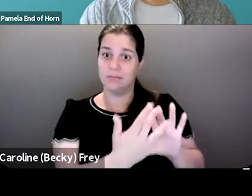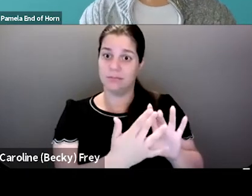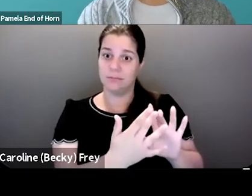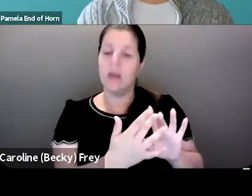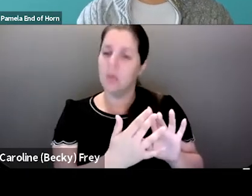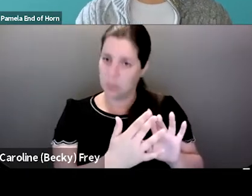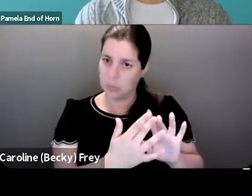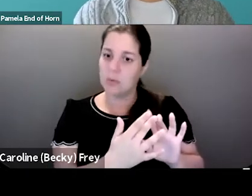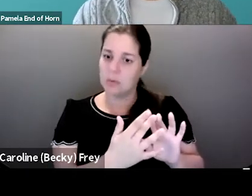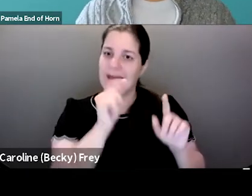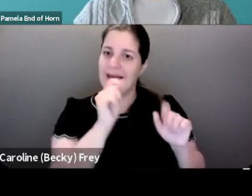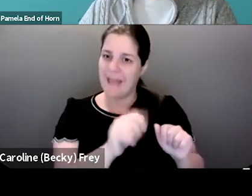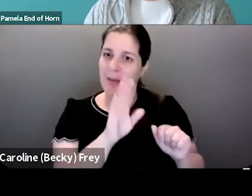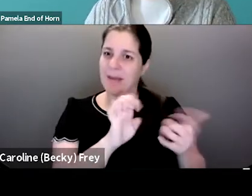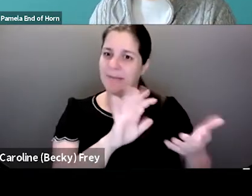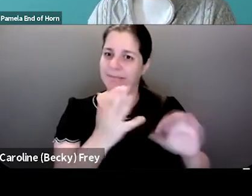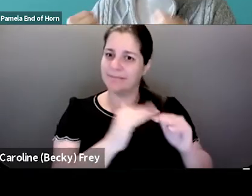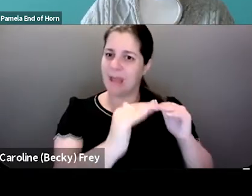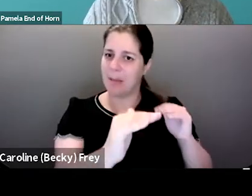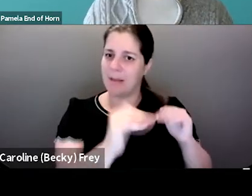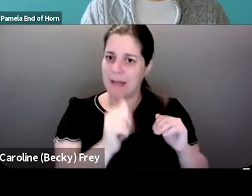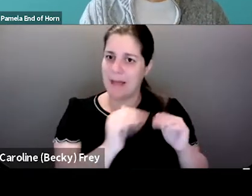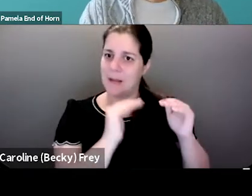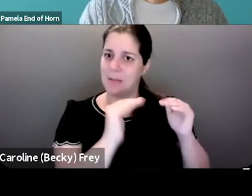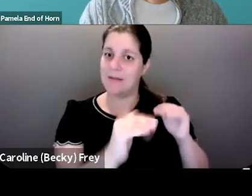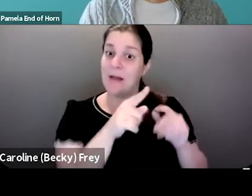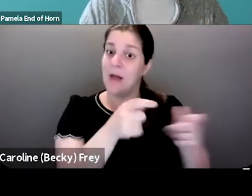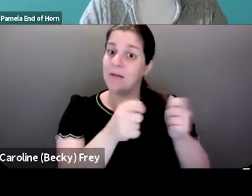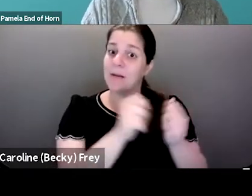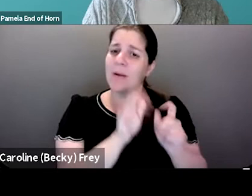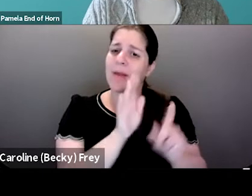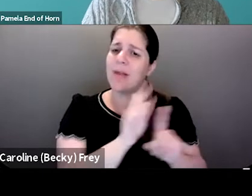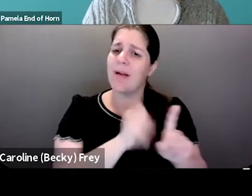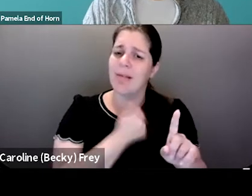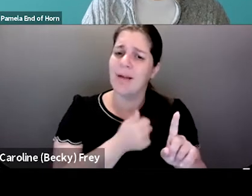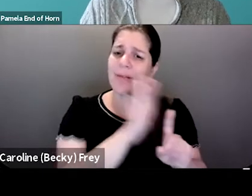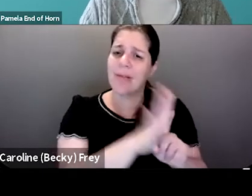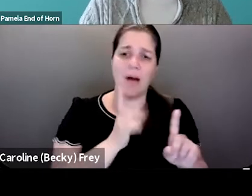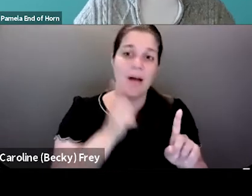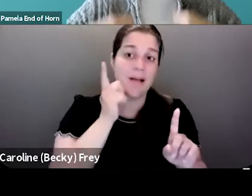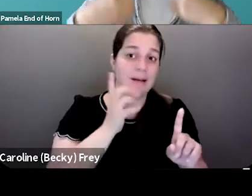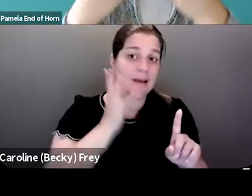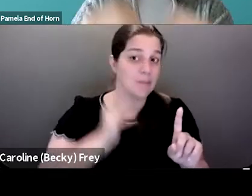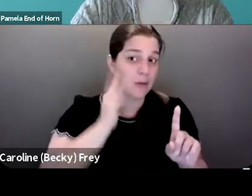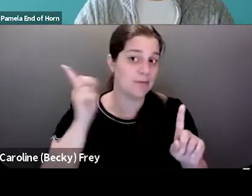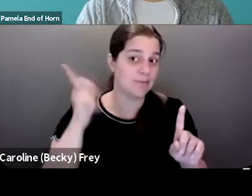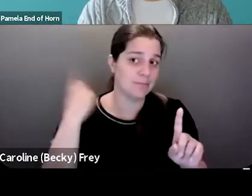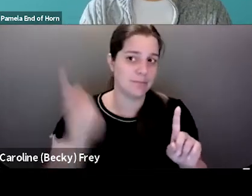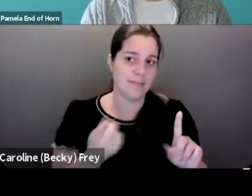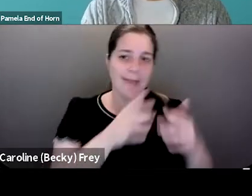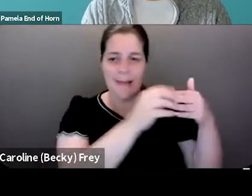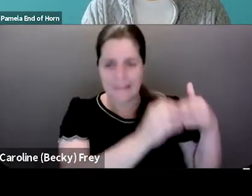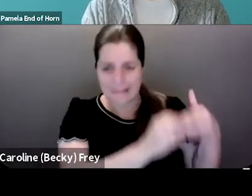can destabilize as well. They are dealing with situations within their life and lived experience that is leading them